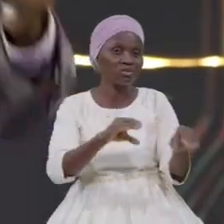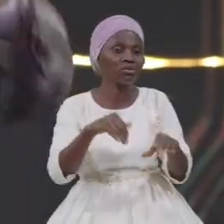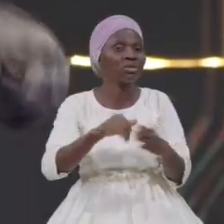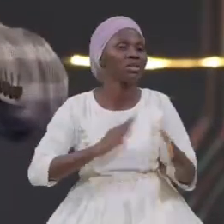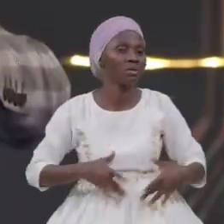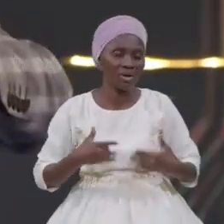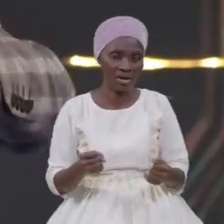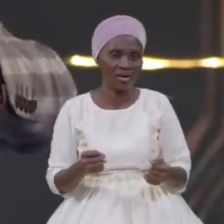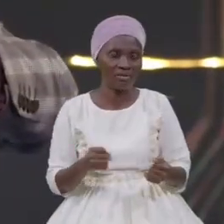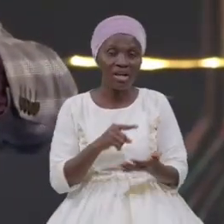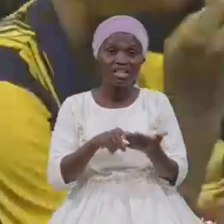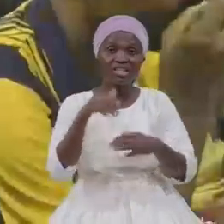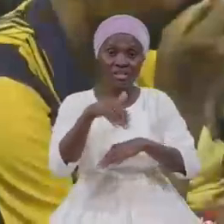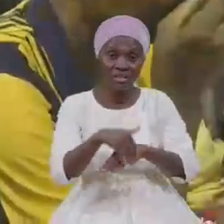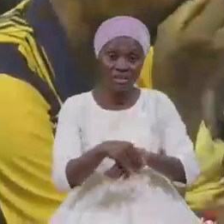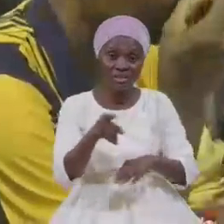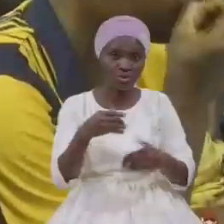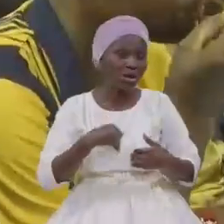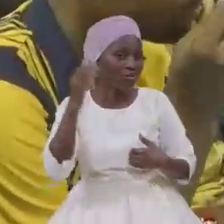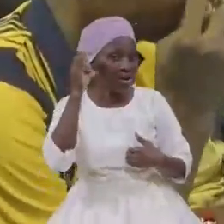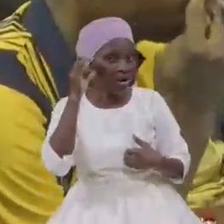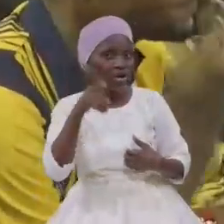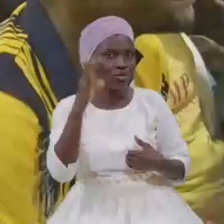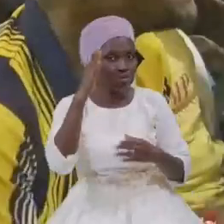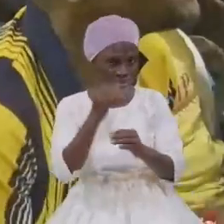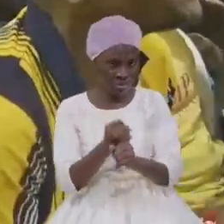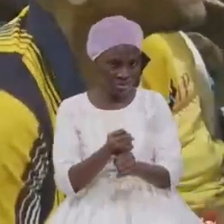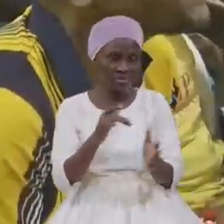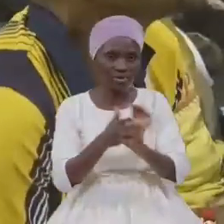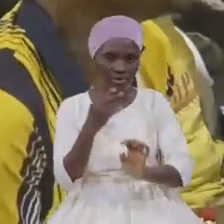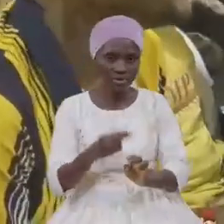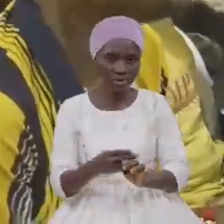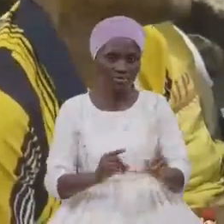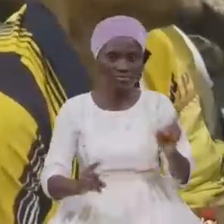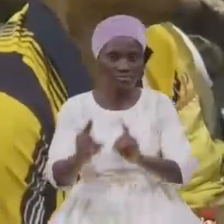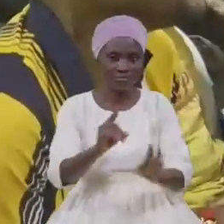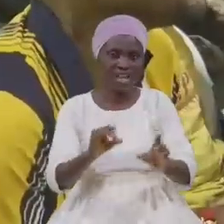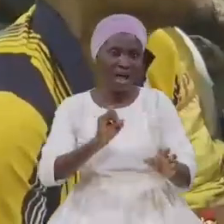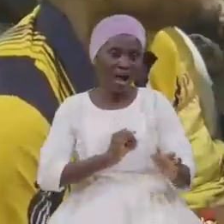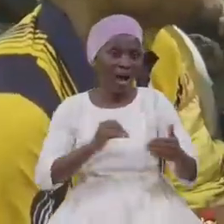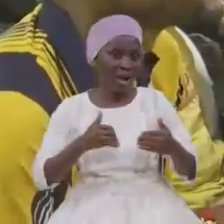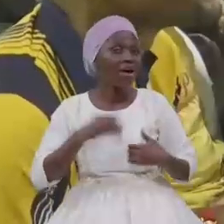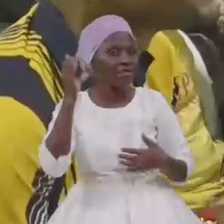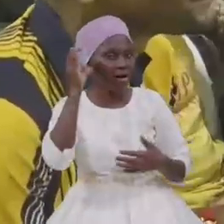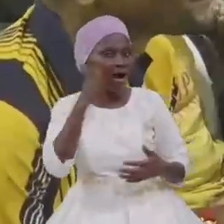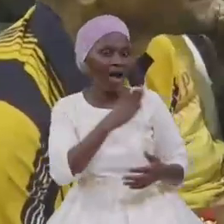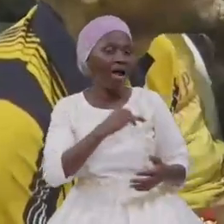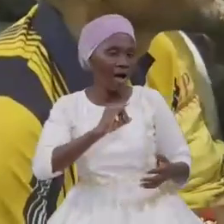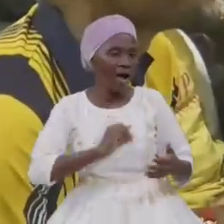you are going to receive. I've heard, I'm going to receive. I've